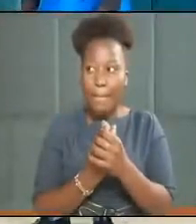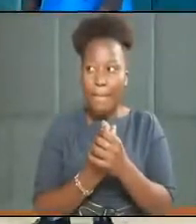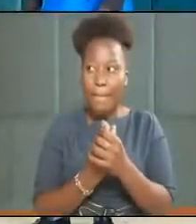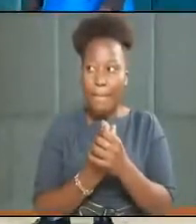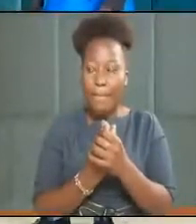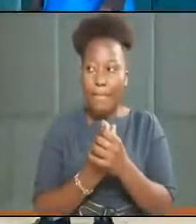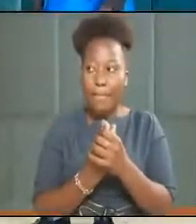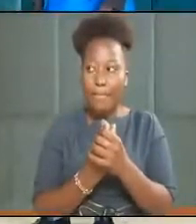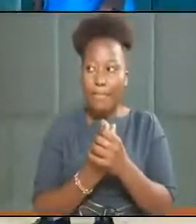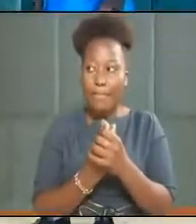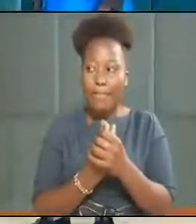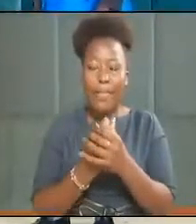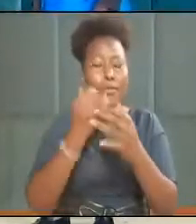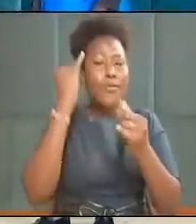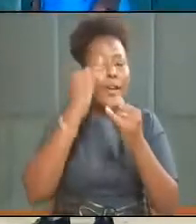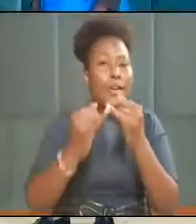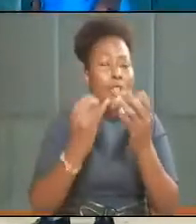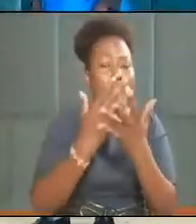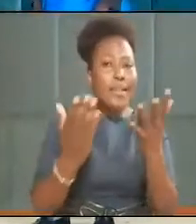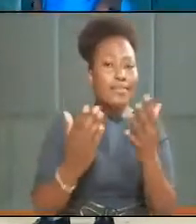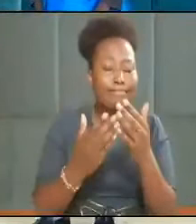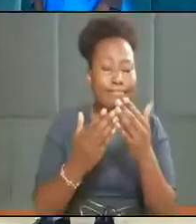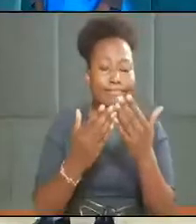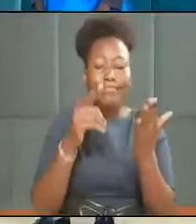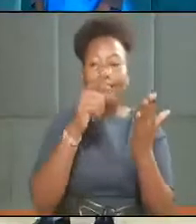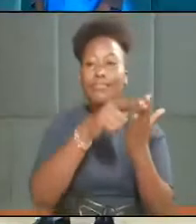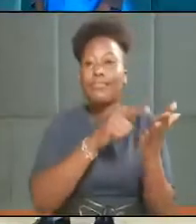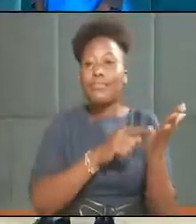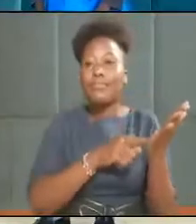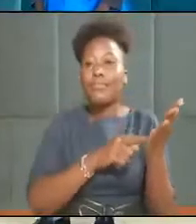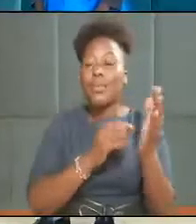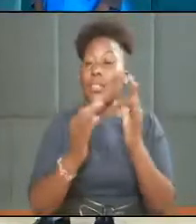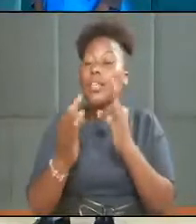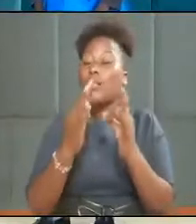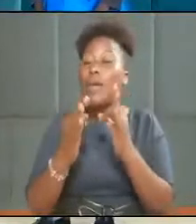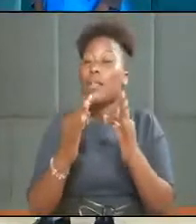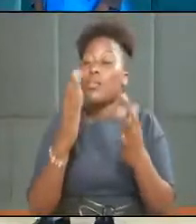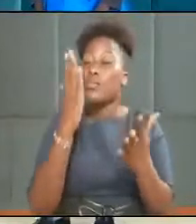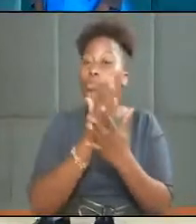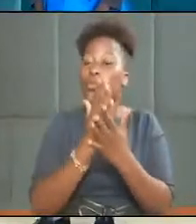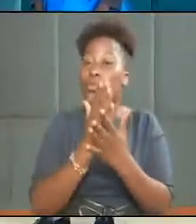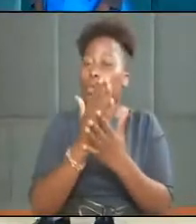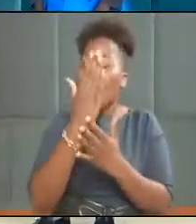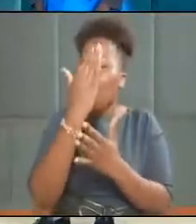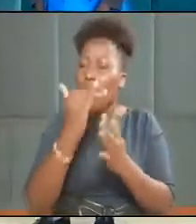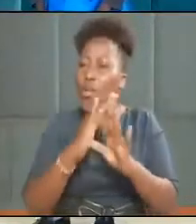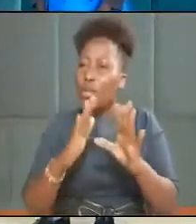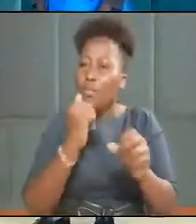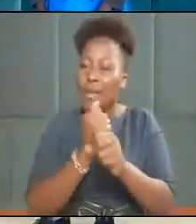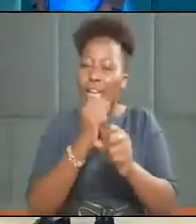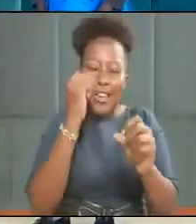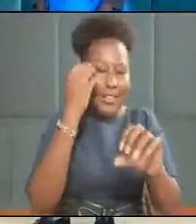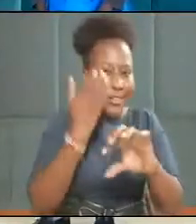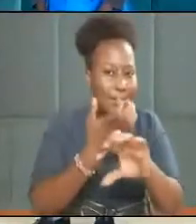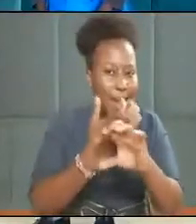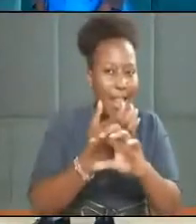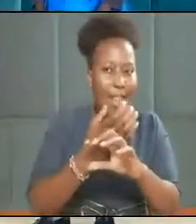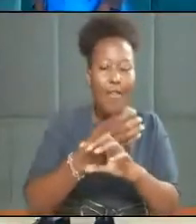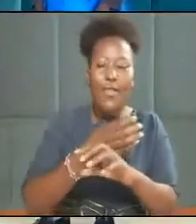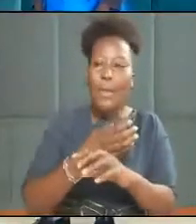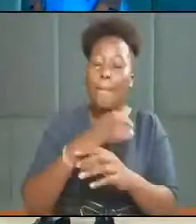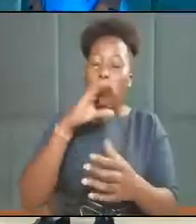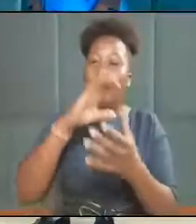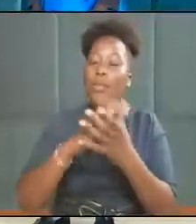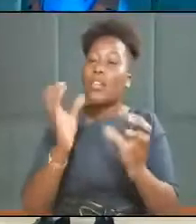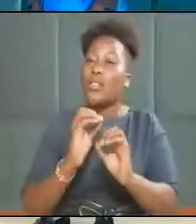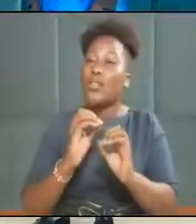Mm-hmm. My final verdict is as follows. It is my judgment, therefore, that we should not make it difficult for the Gentiles who